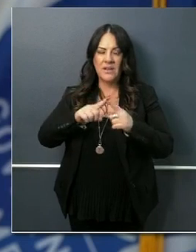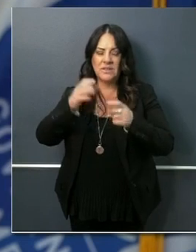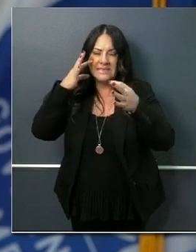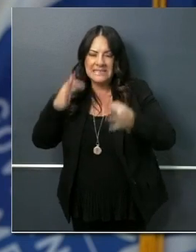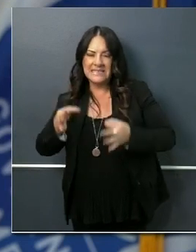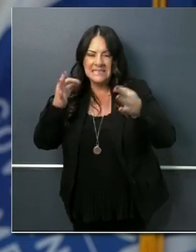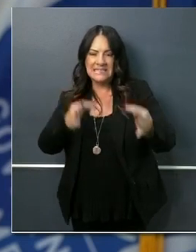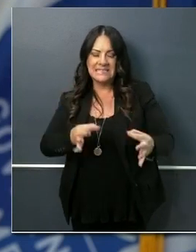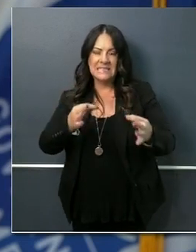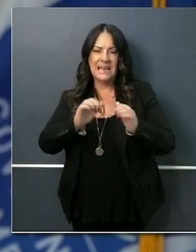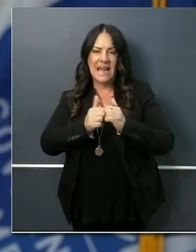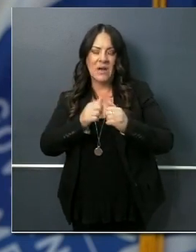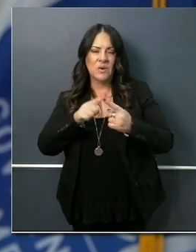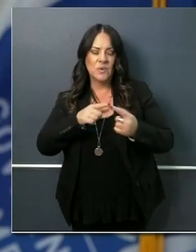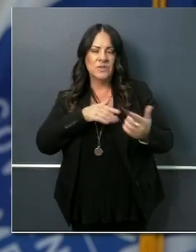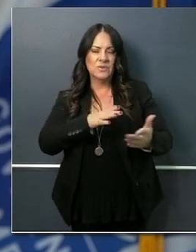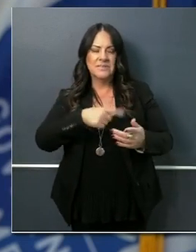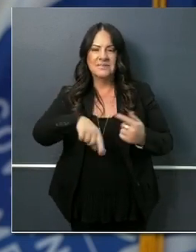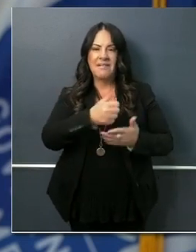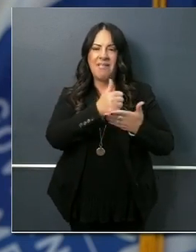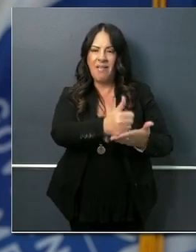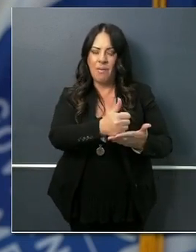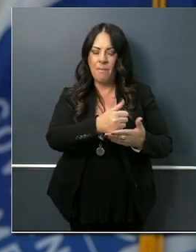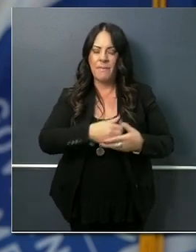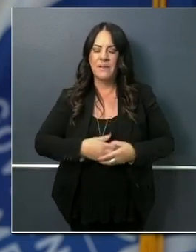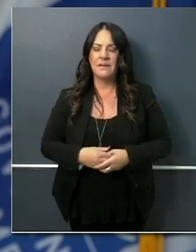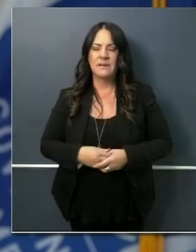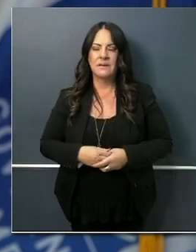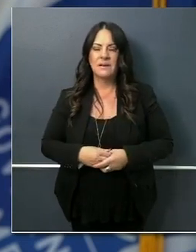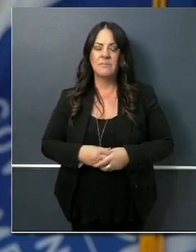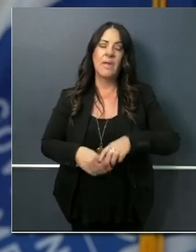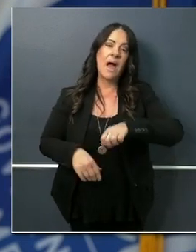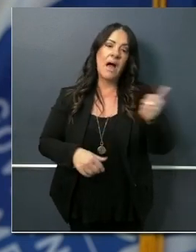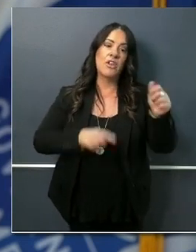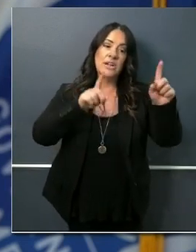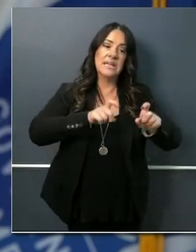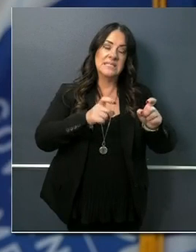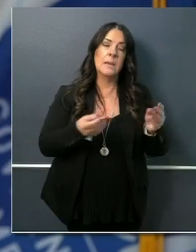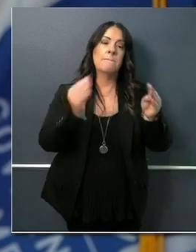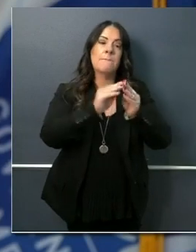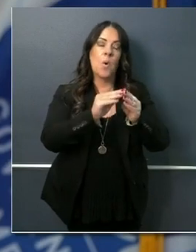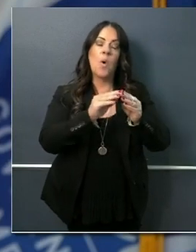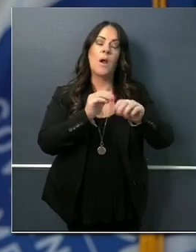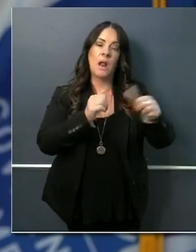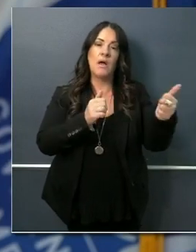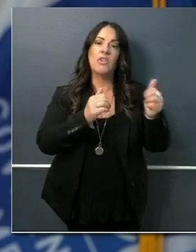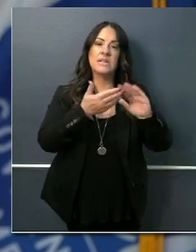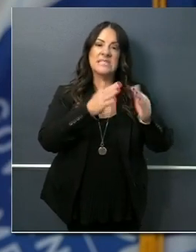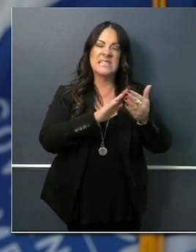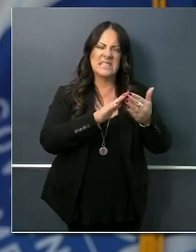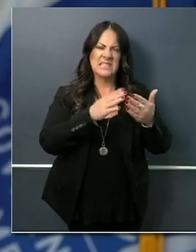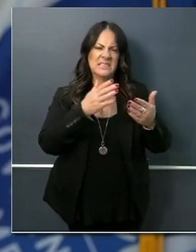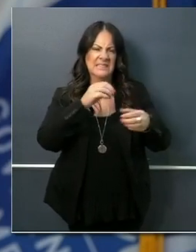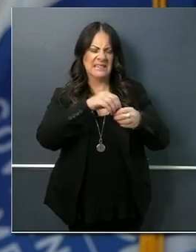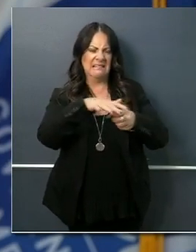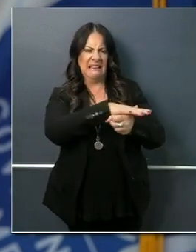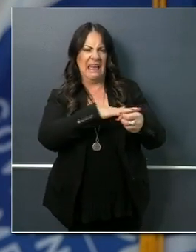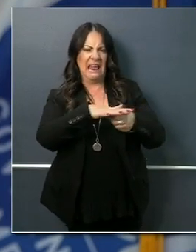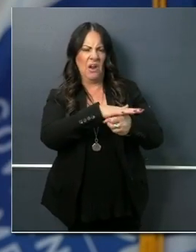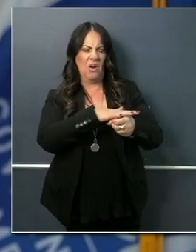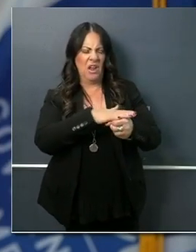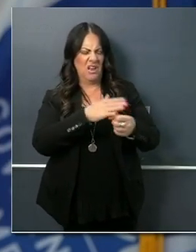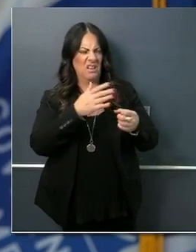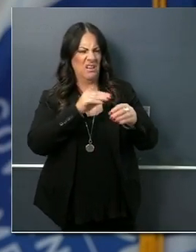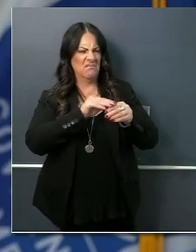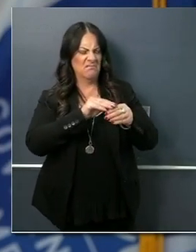underlying comorbidities. And also testing is being ramped up in areas where there may have been transmission in spaces that we need to be very